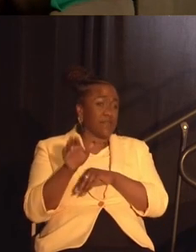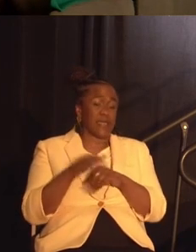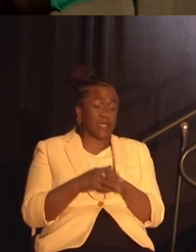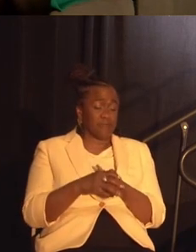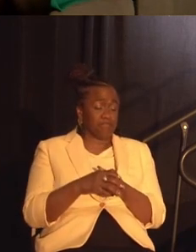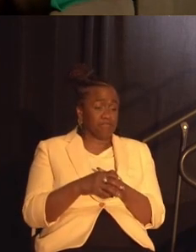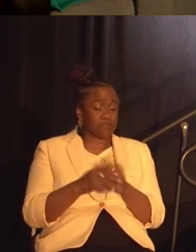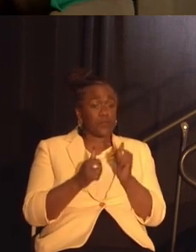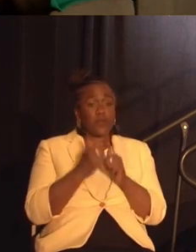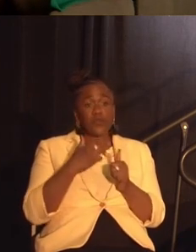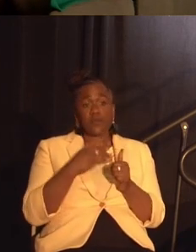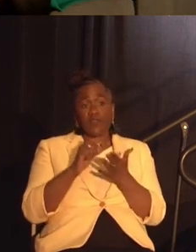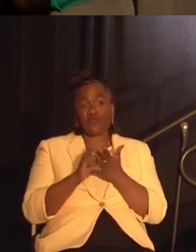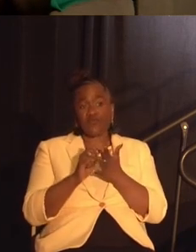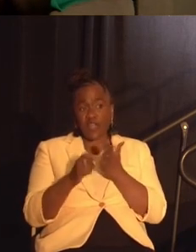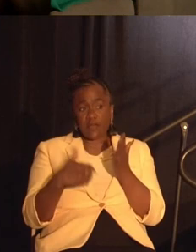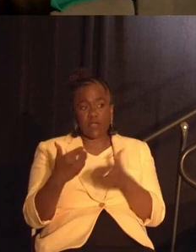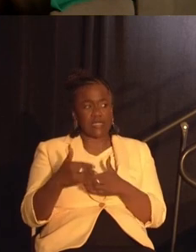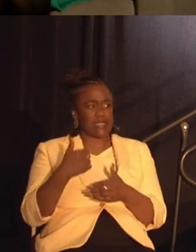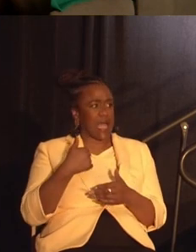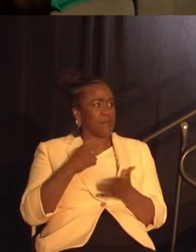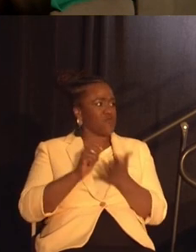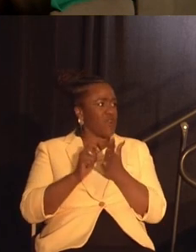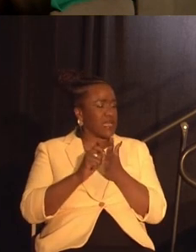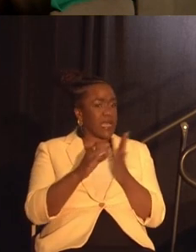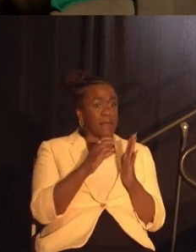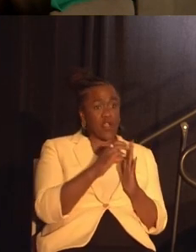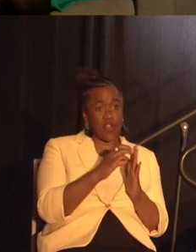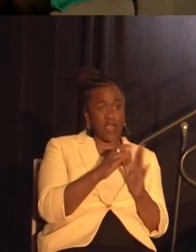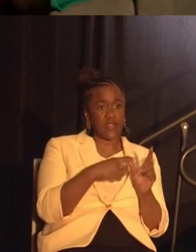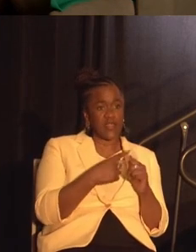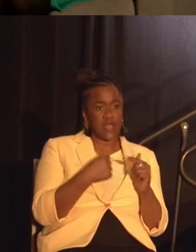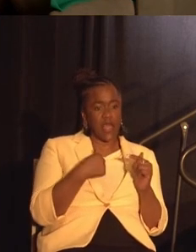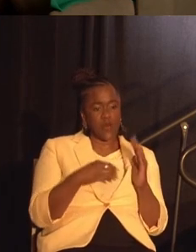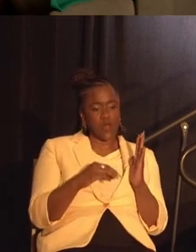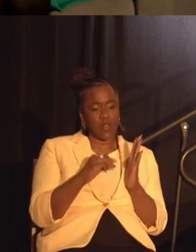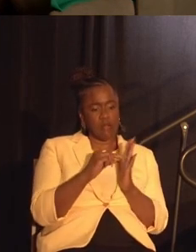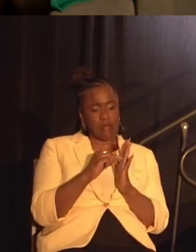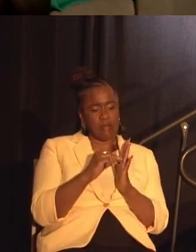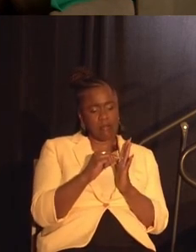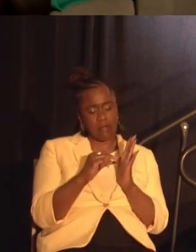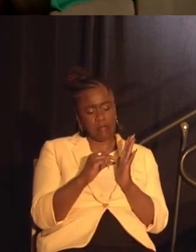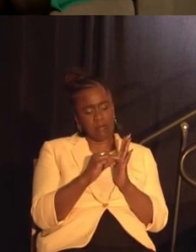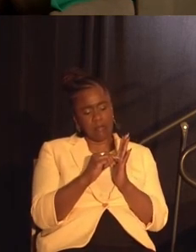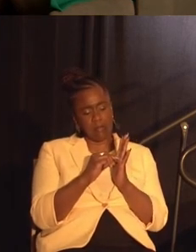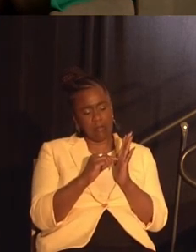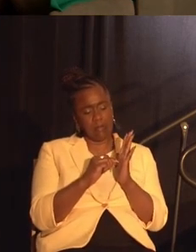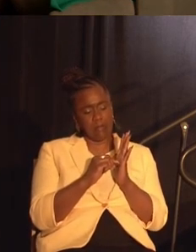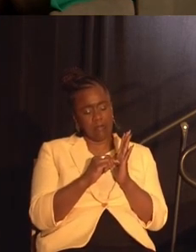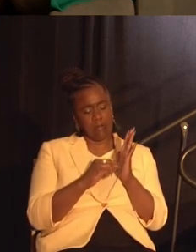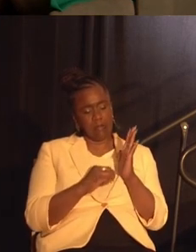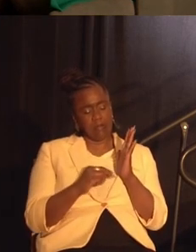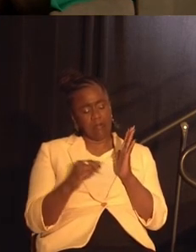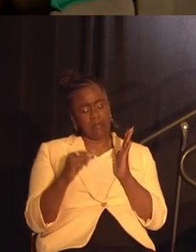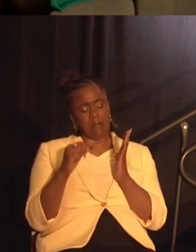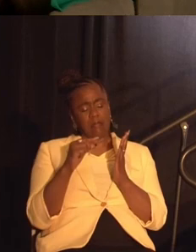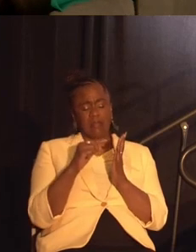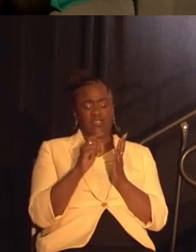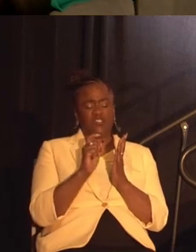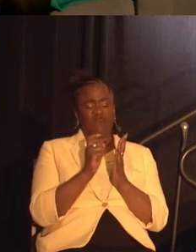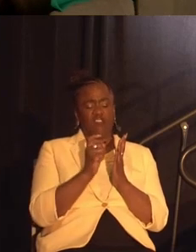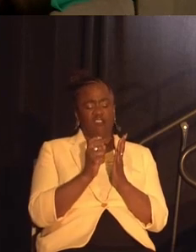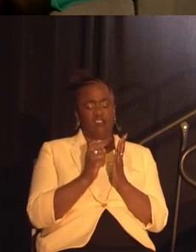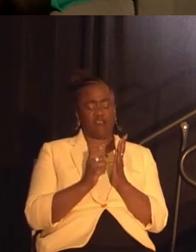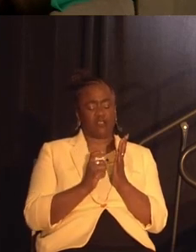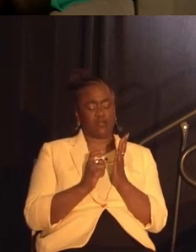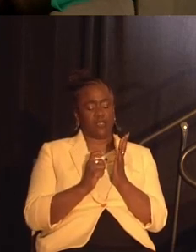you know, like most of my writing process, it's like I'll write a paragraph and then I'll write one more line and then I'll start the paragraph over and I'll rewrite and then I'll write another line and then